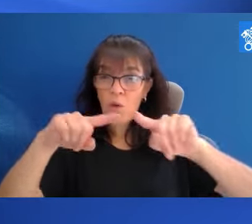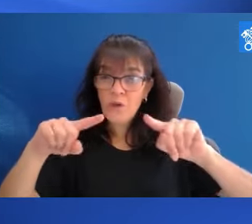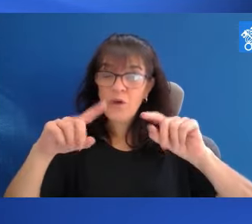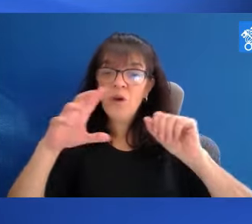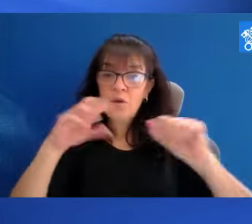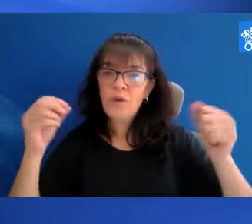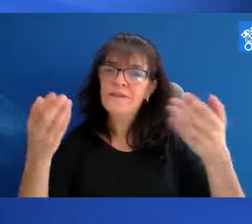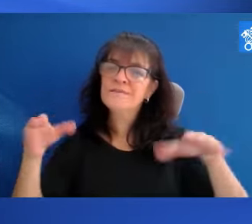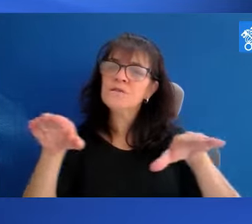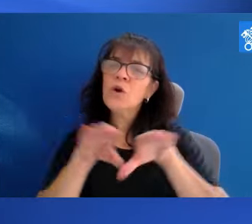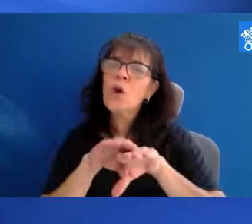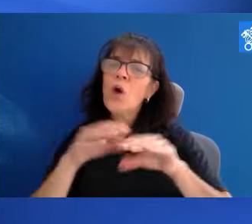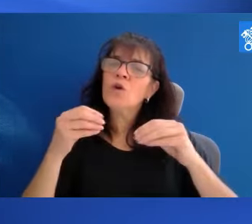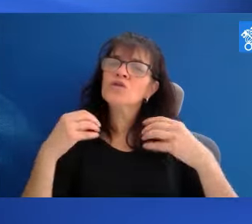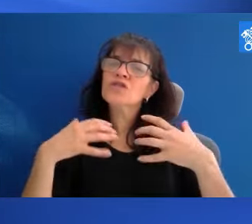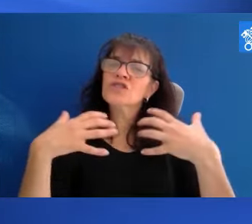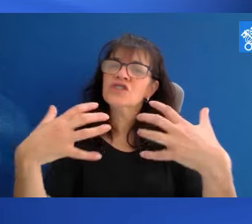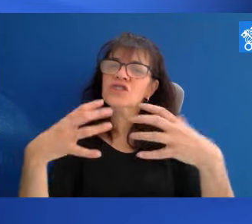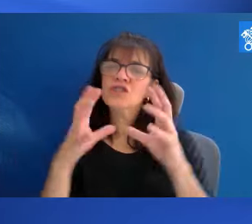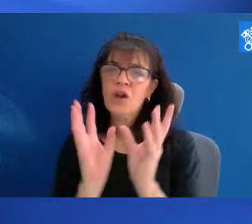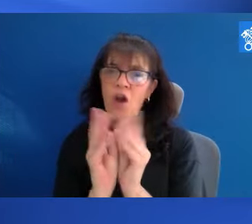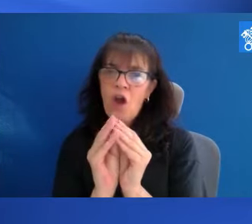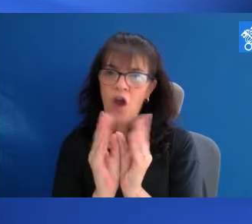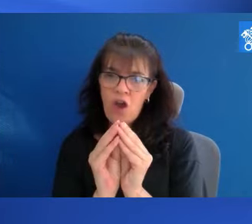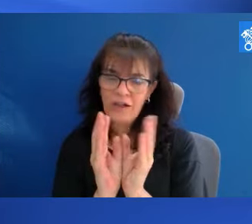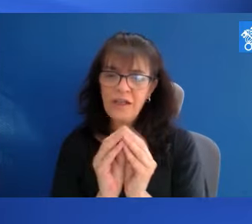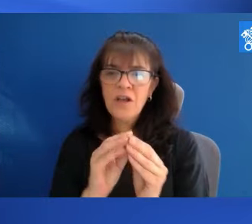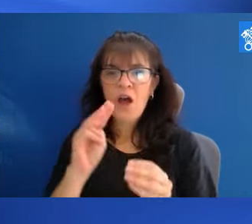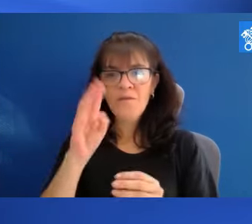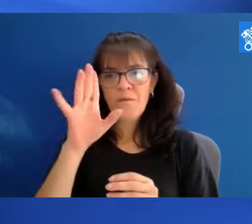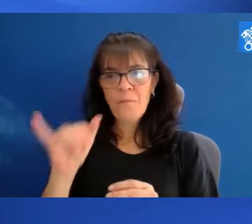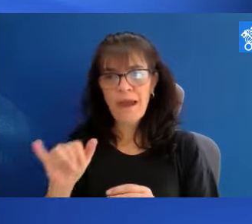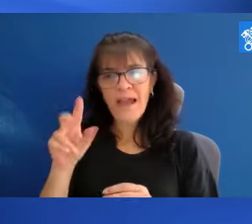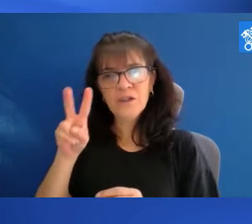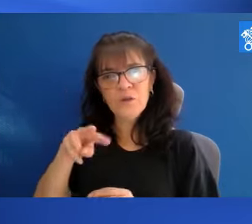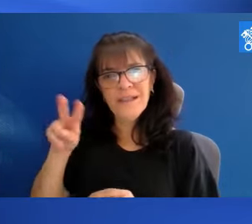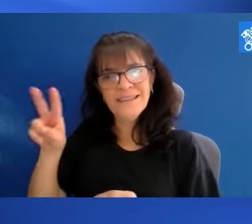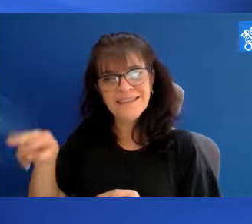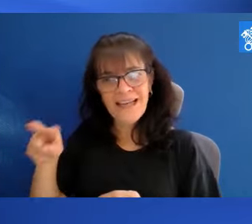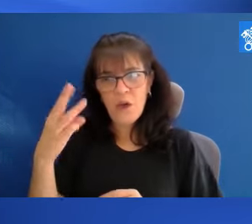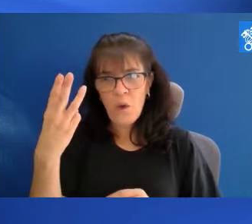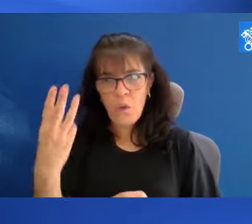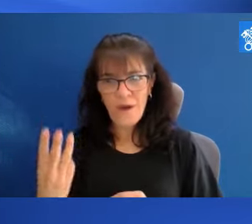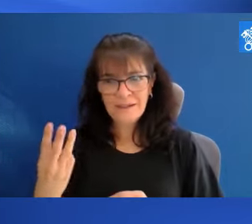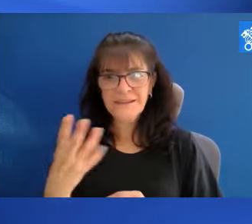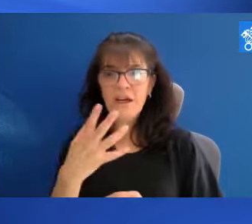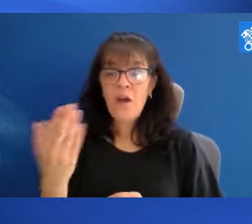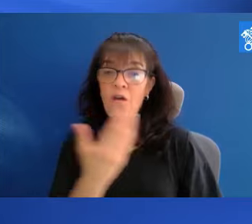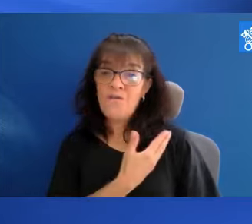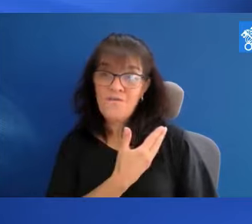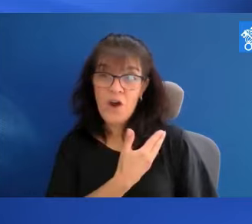Pope Francis' general audience of today, Wednesday, May the 22nd. Today, Pope Francis brought his